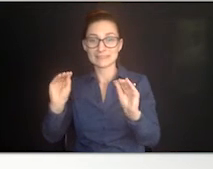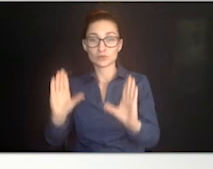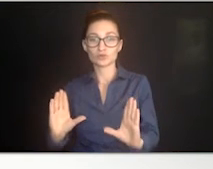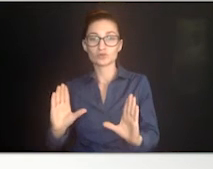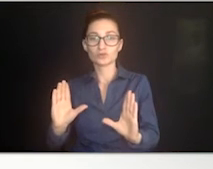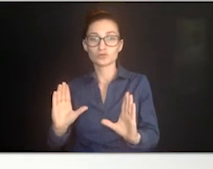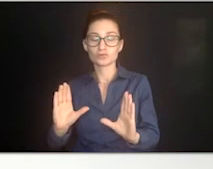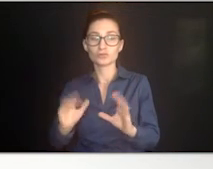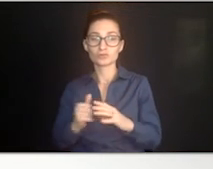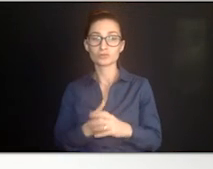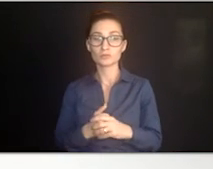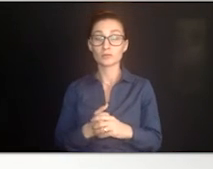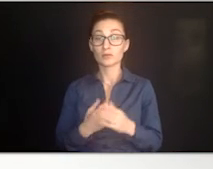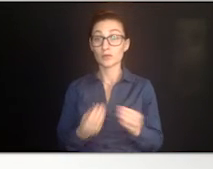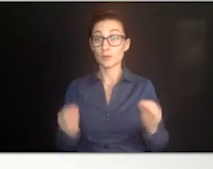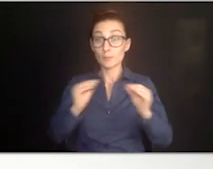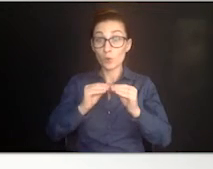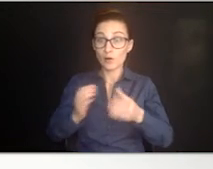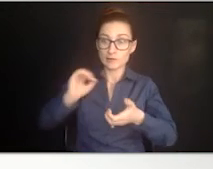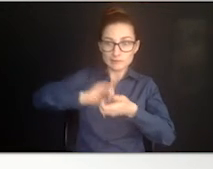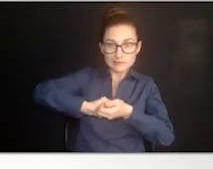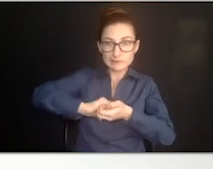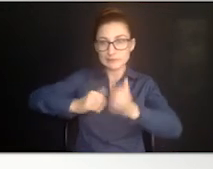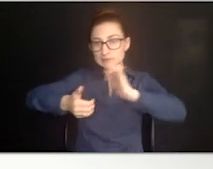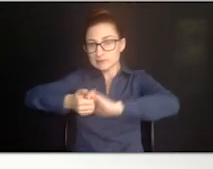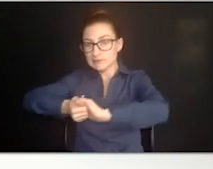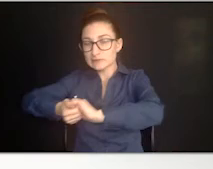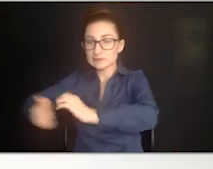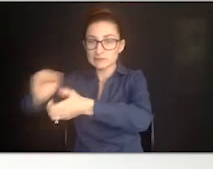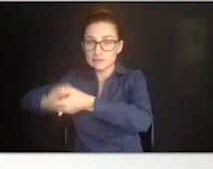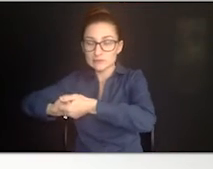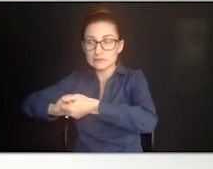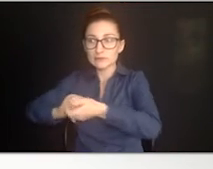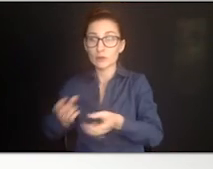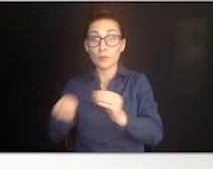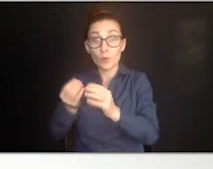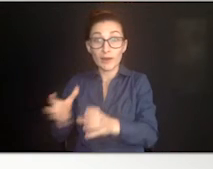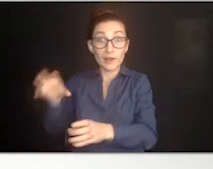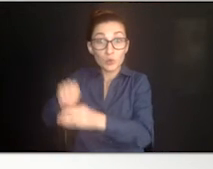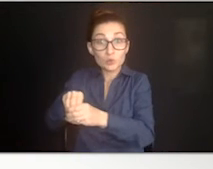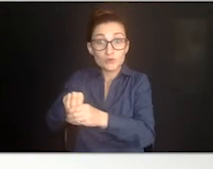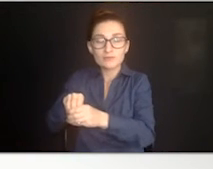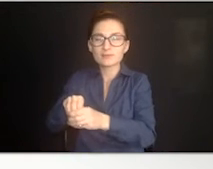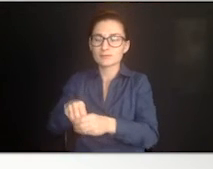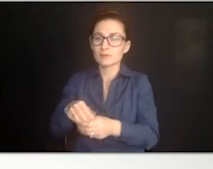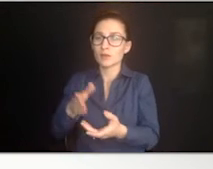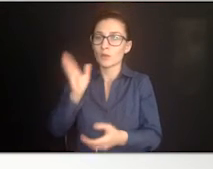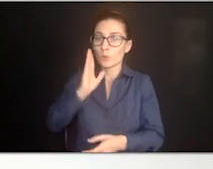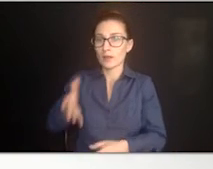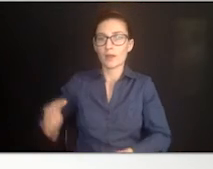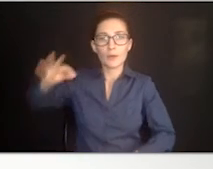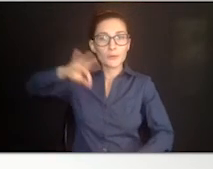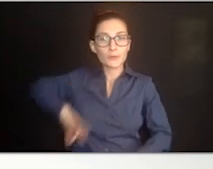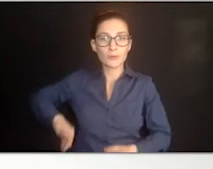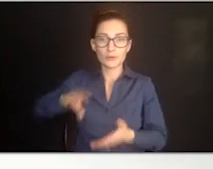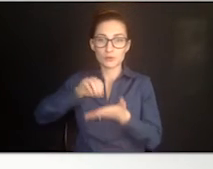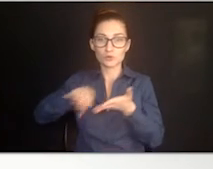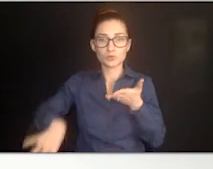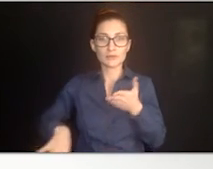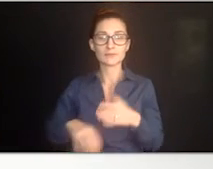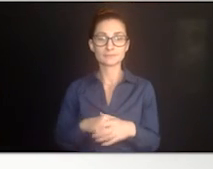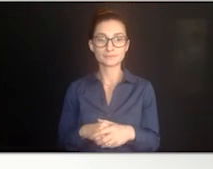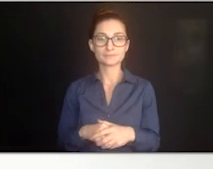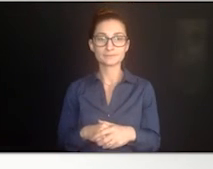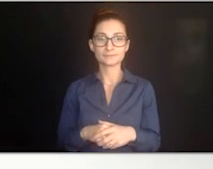more collaboration you can get, the more inclusion you can get, the better off the students are. You want to take